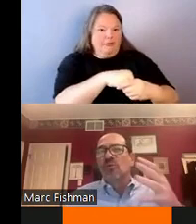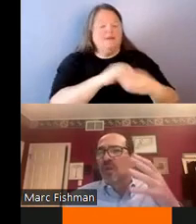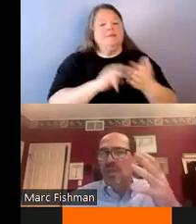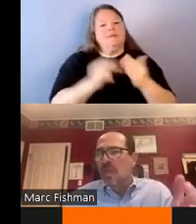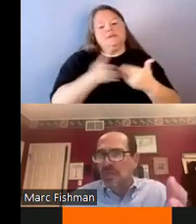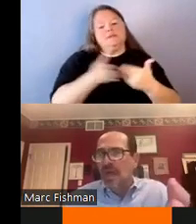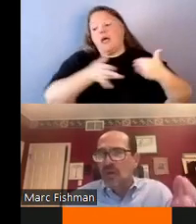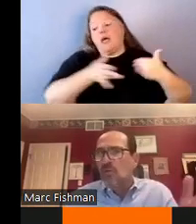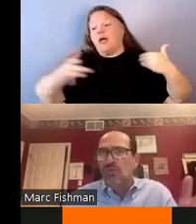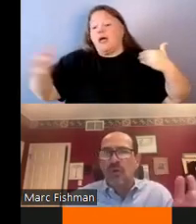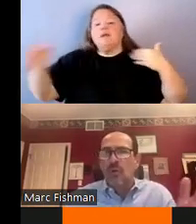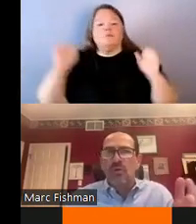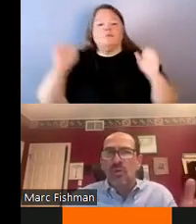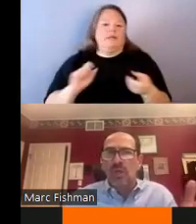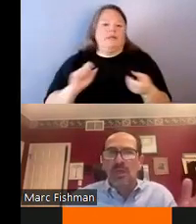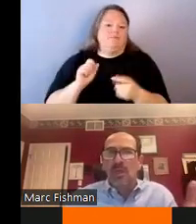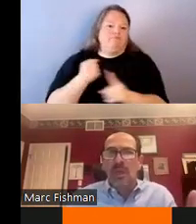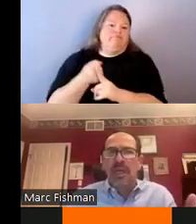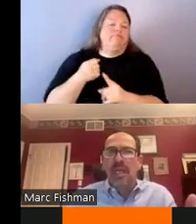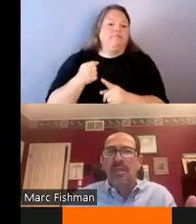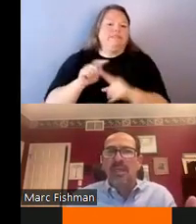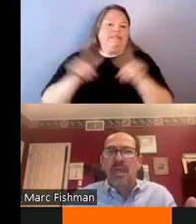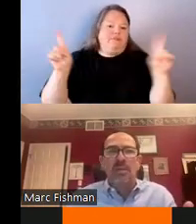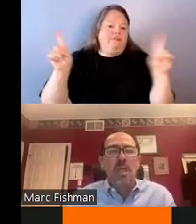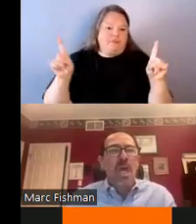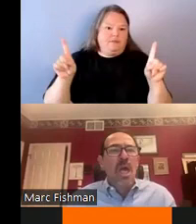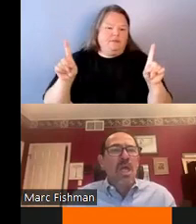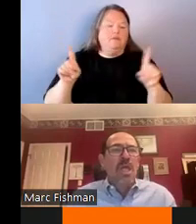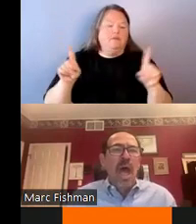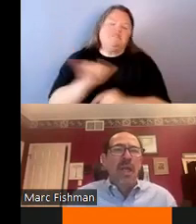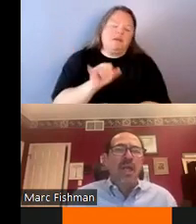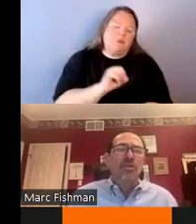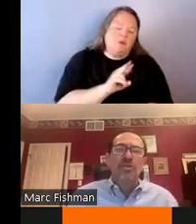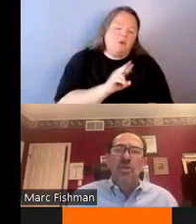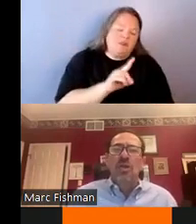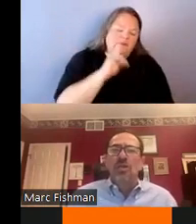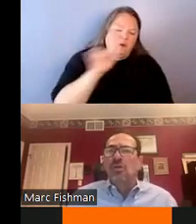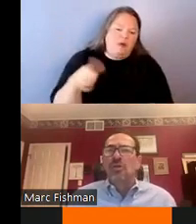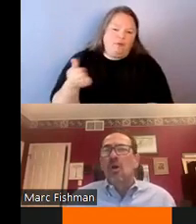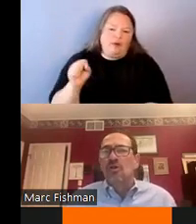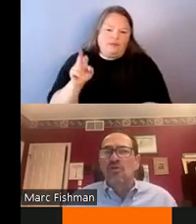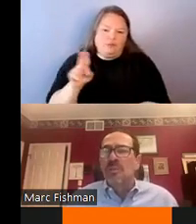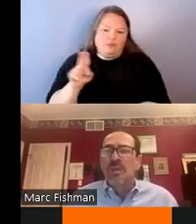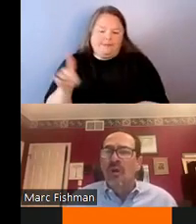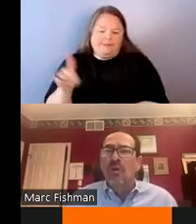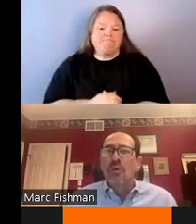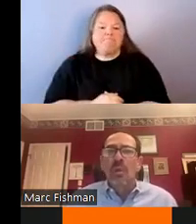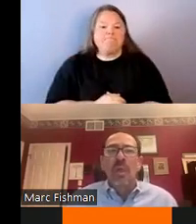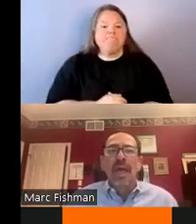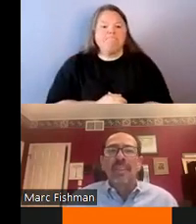the trajectory. That goes for OUD like anything else. Adolescents